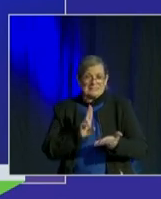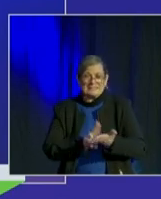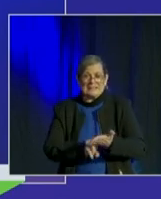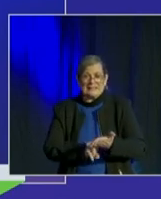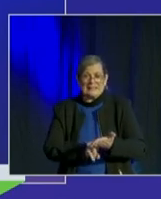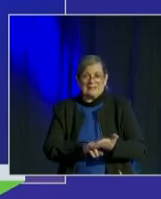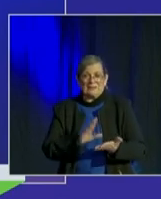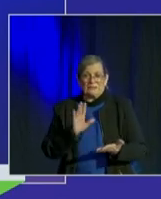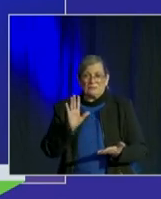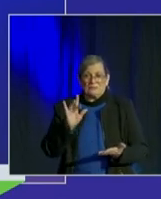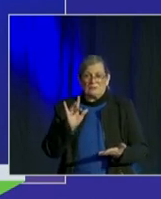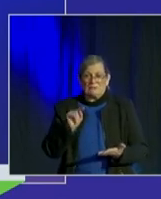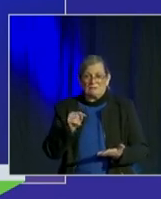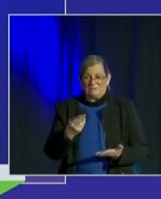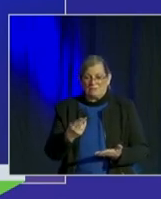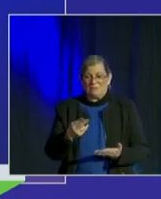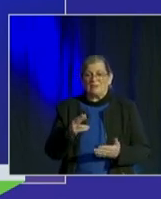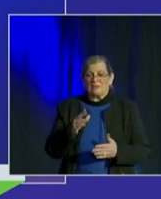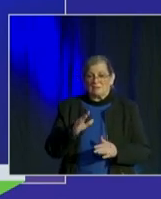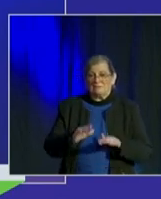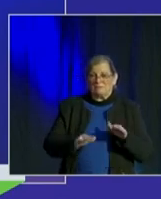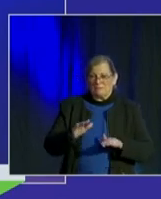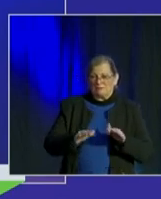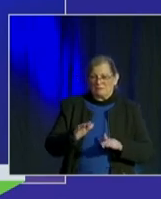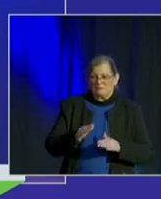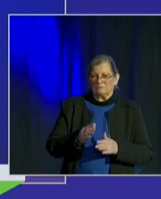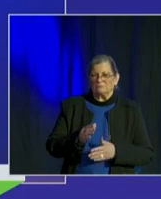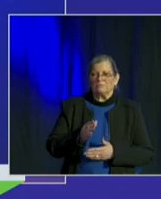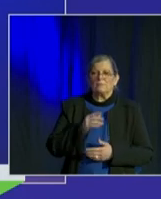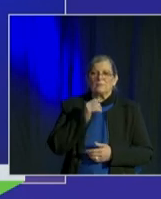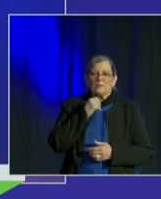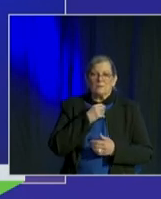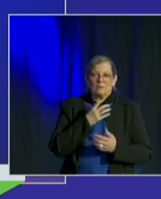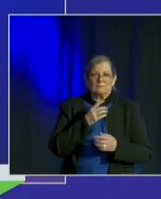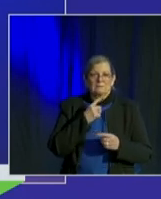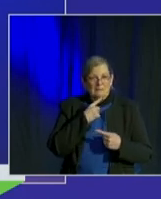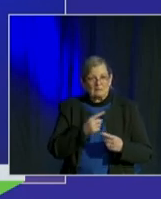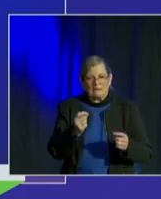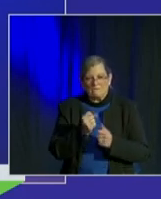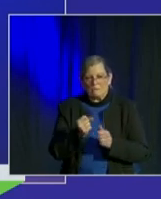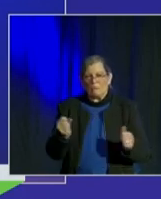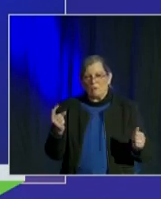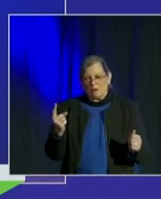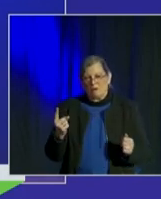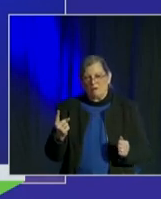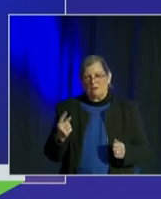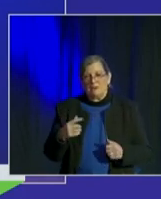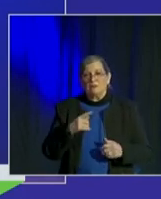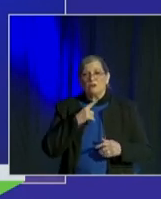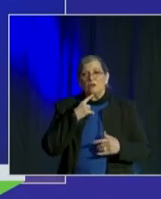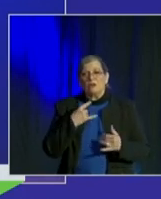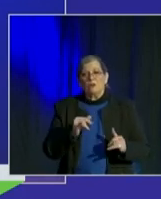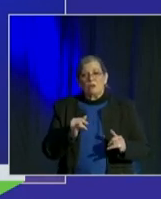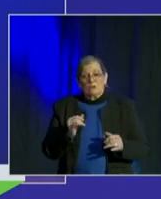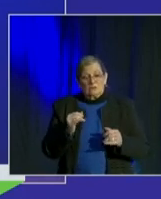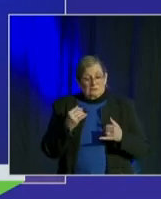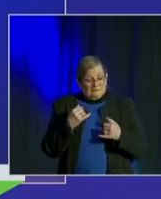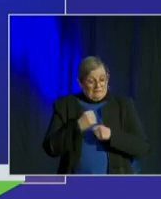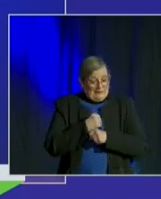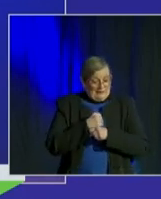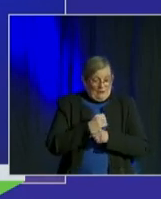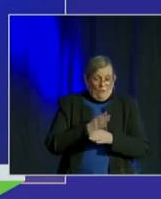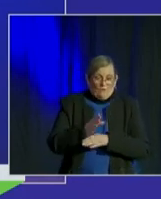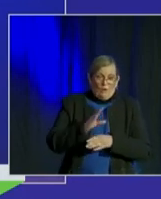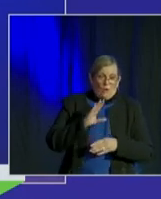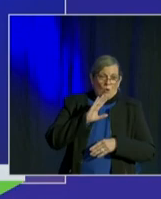balanced budget. I want to remind everybody that we are still fighting this global pandemic. We're